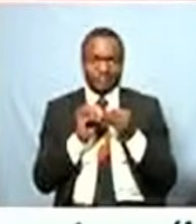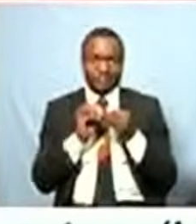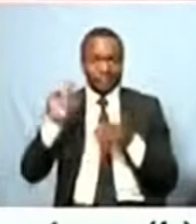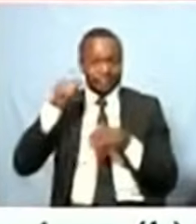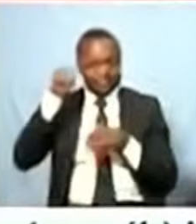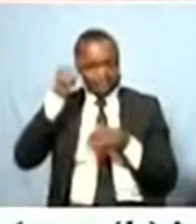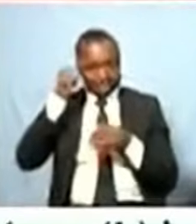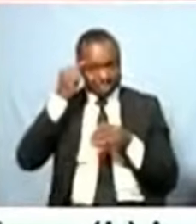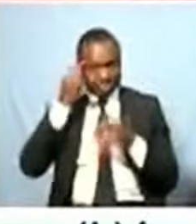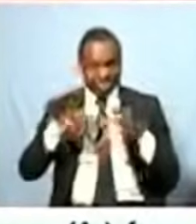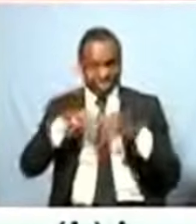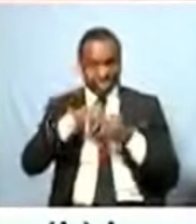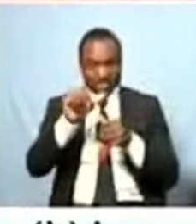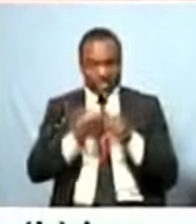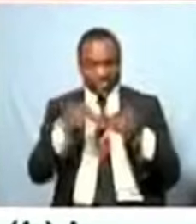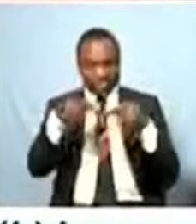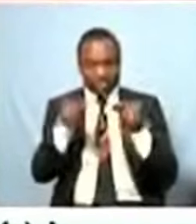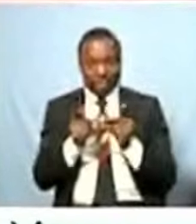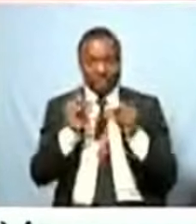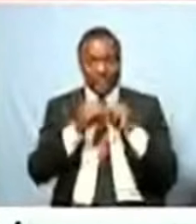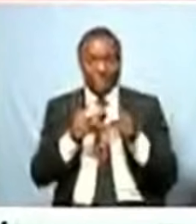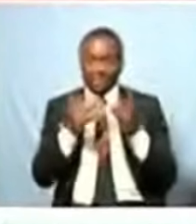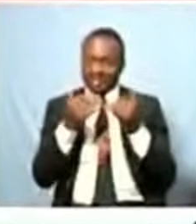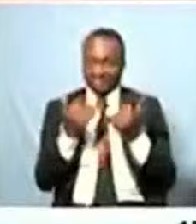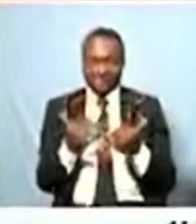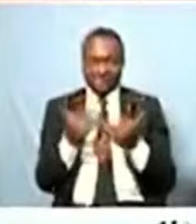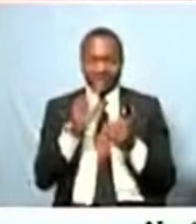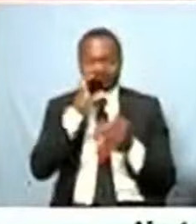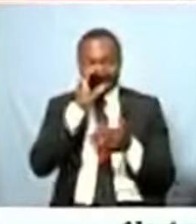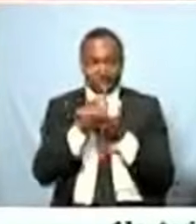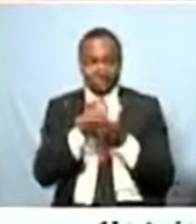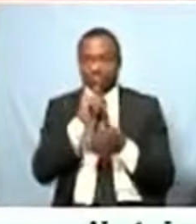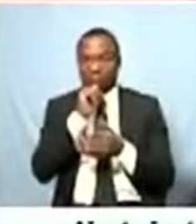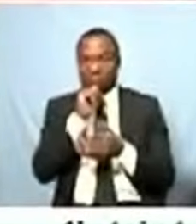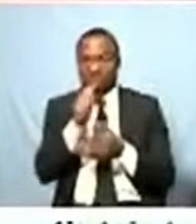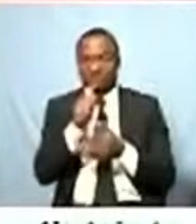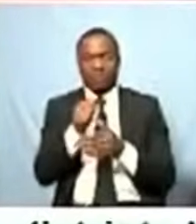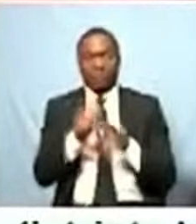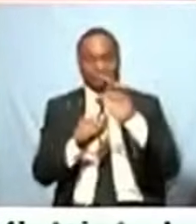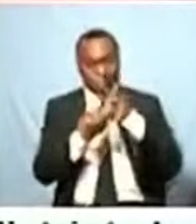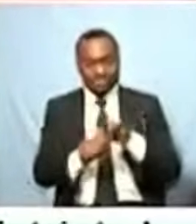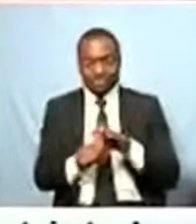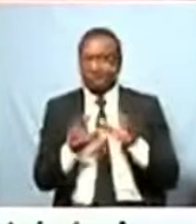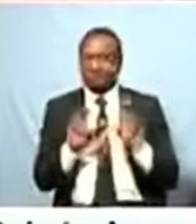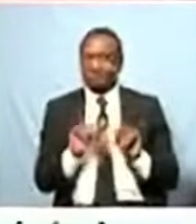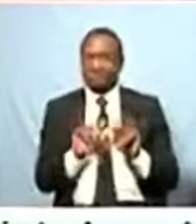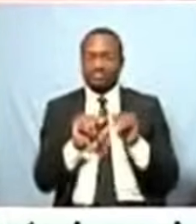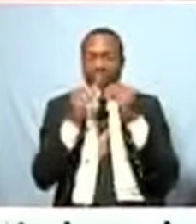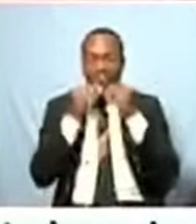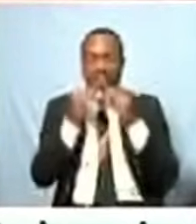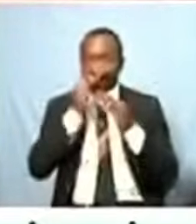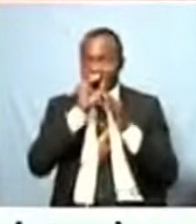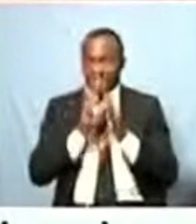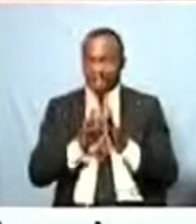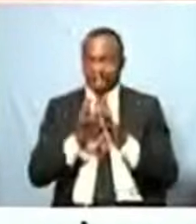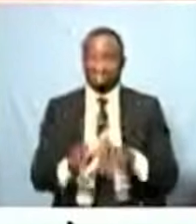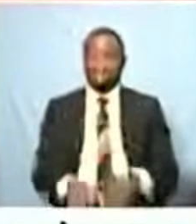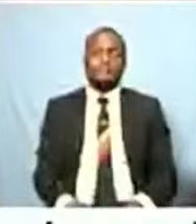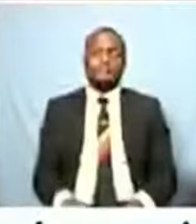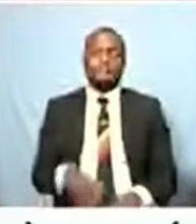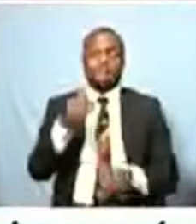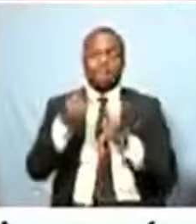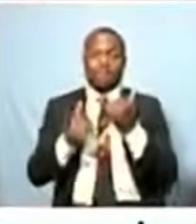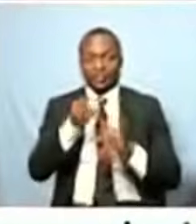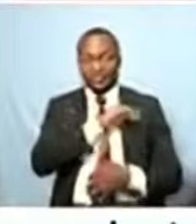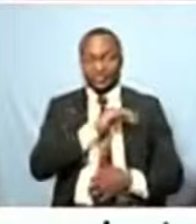government is considering every place. But at the moment, Chilanga is not so disadvantaged. I thank you, Madam Speaker. The